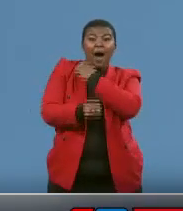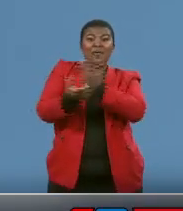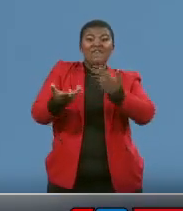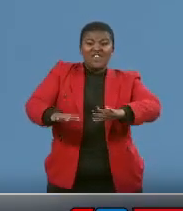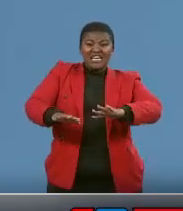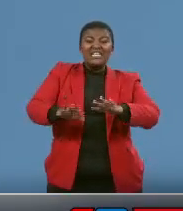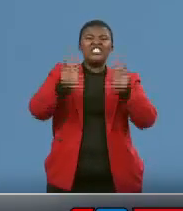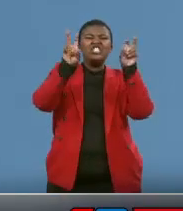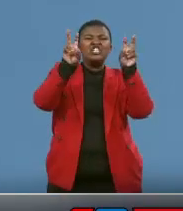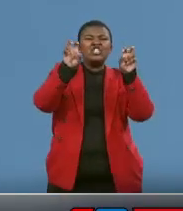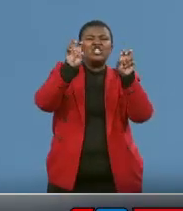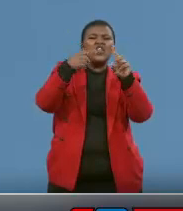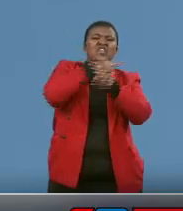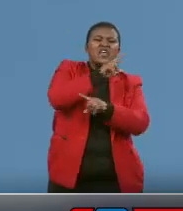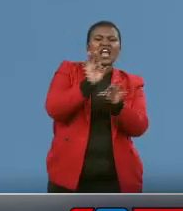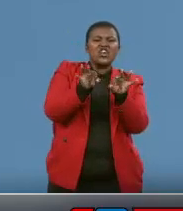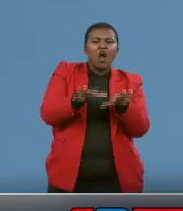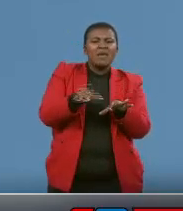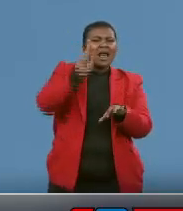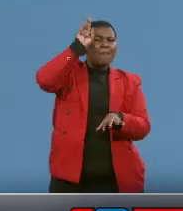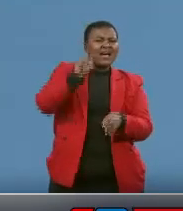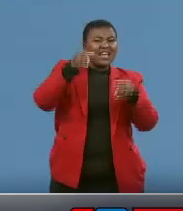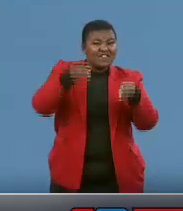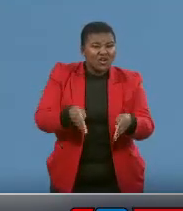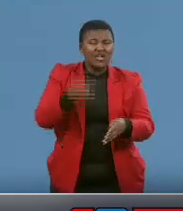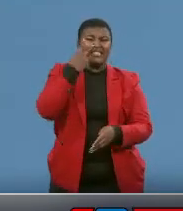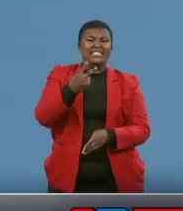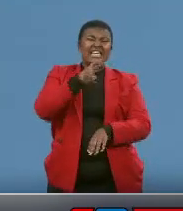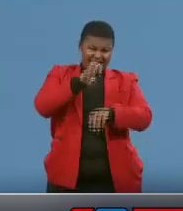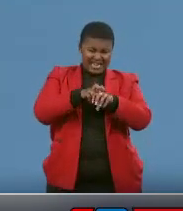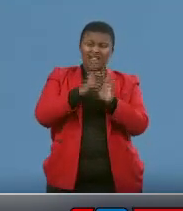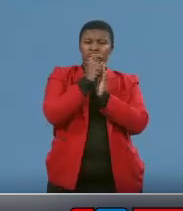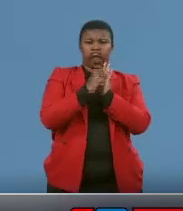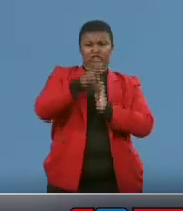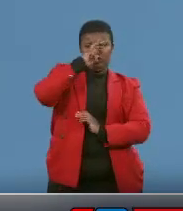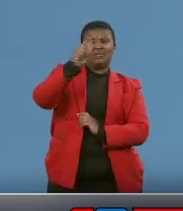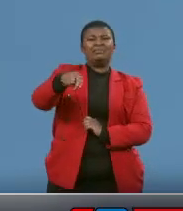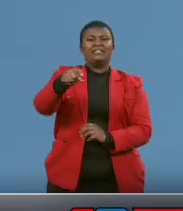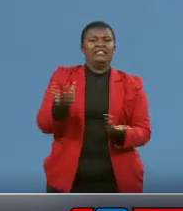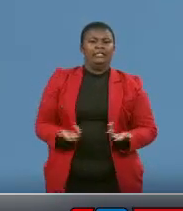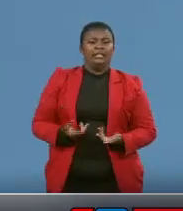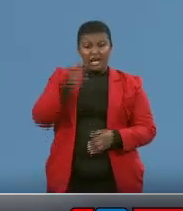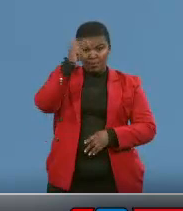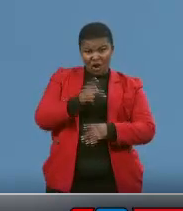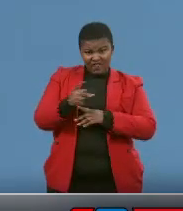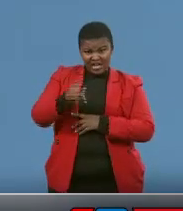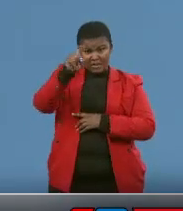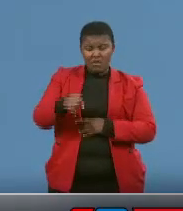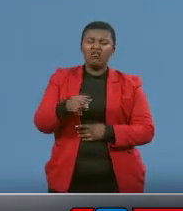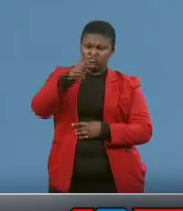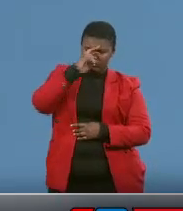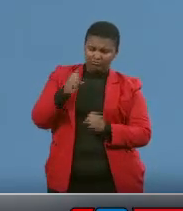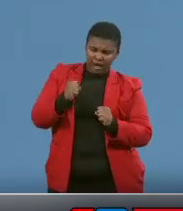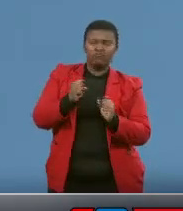saga. So we just need stricter regulations, and to make the actual profession something that can